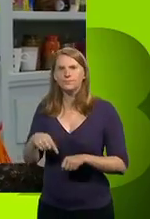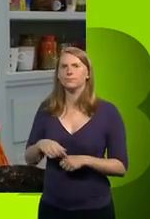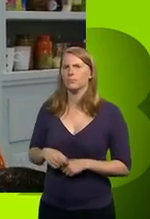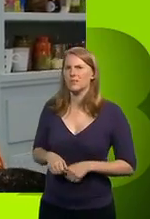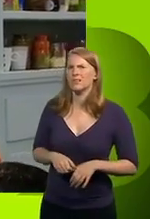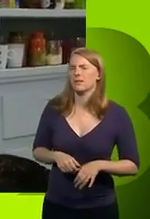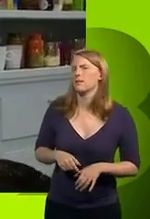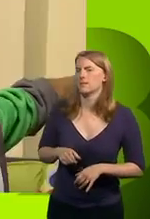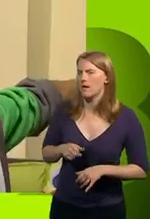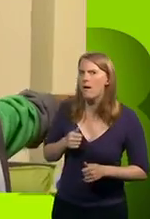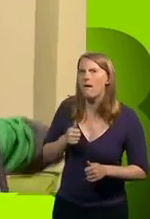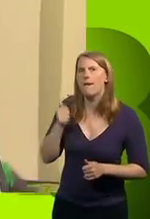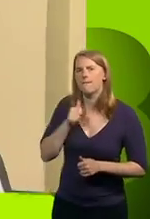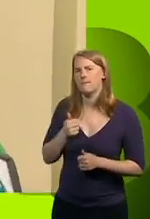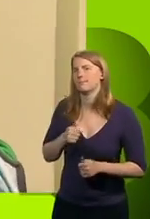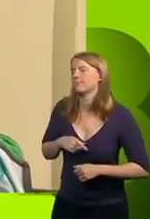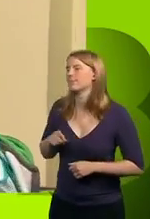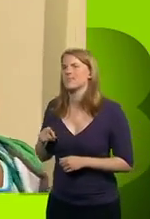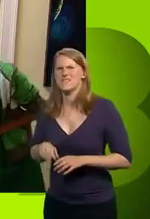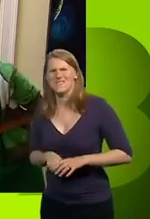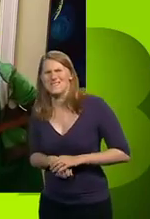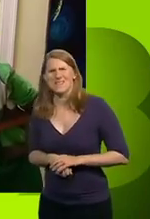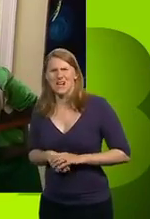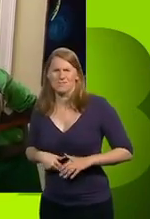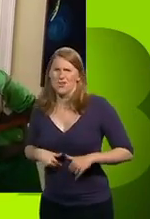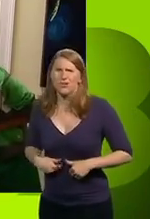I'm getting hungry. Oh, me too.